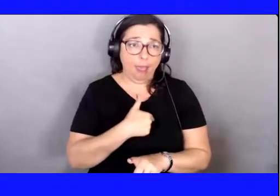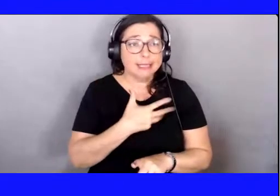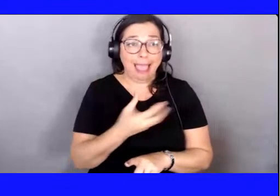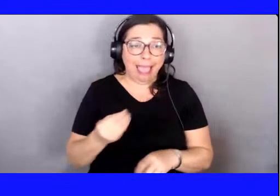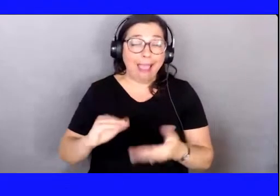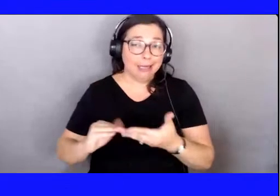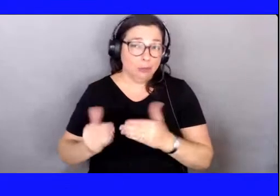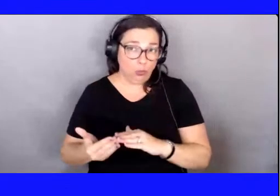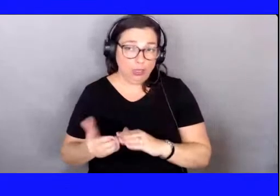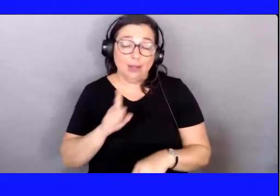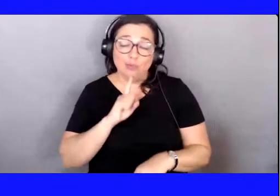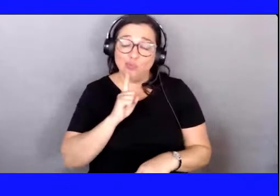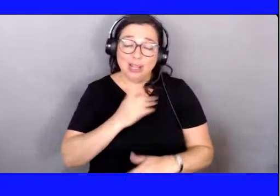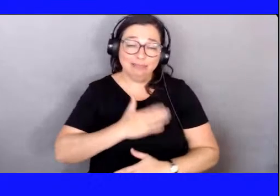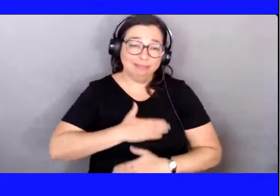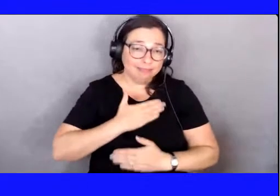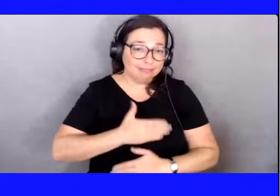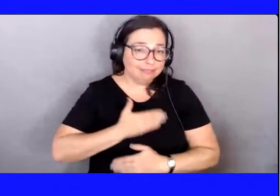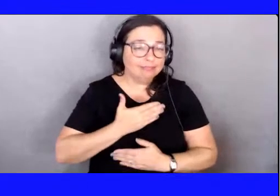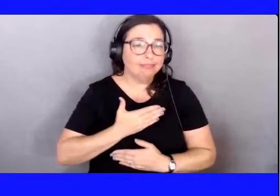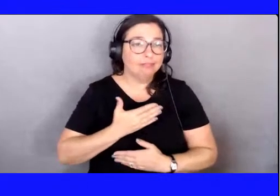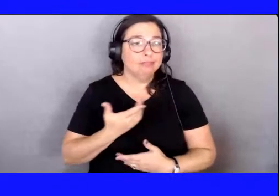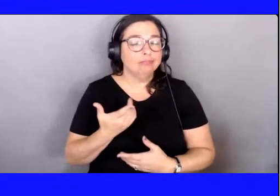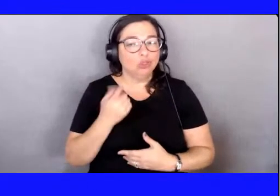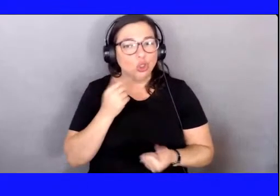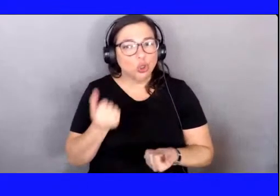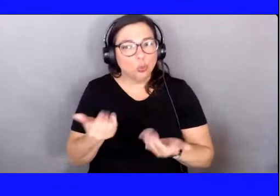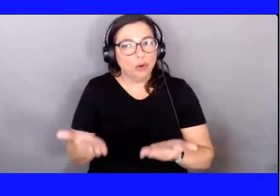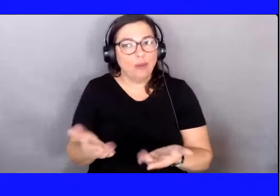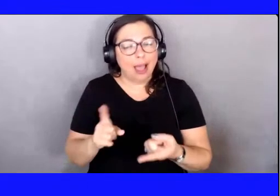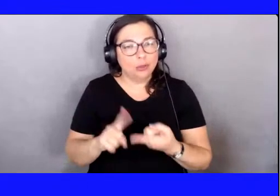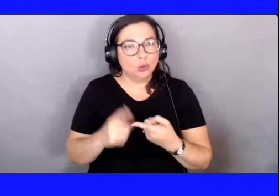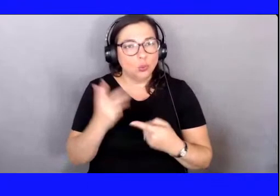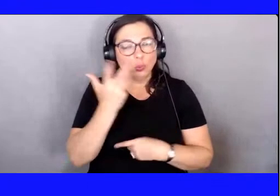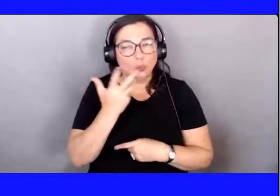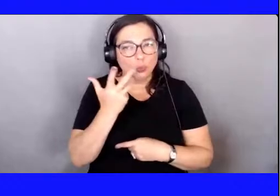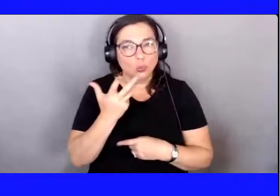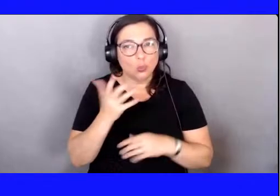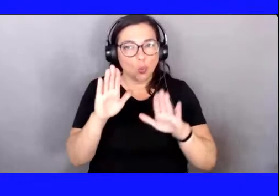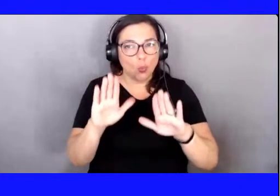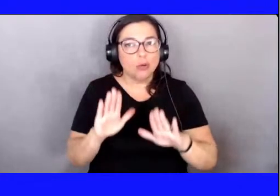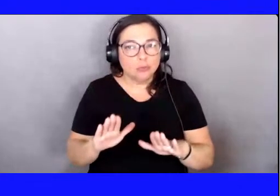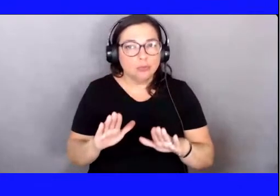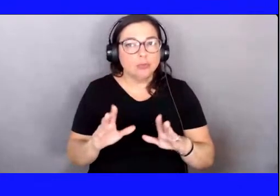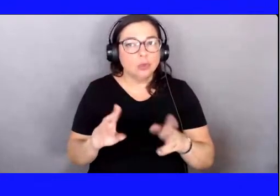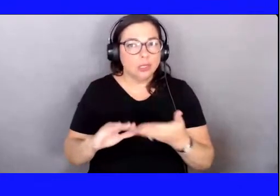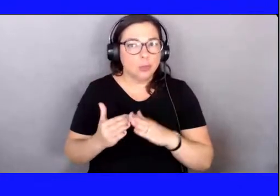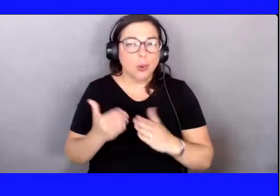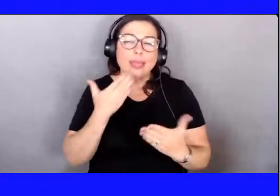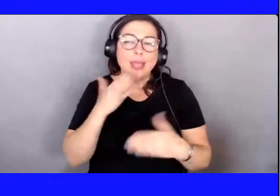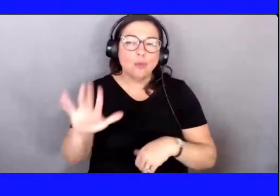more pleased and proud to be providing expansion to such a beloved and important option next to Thank you for your time.